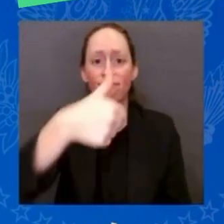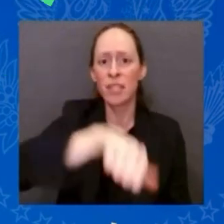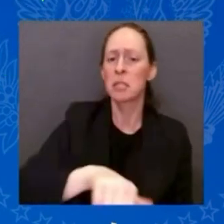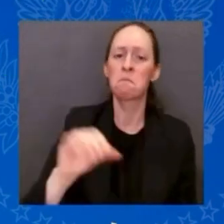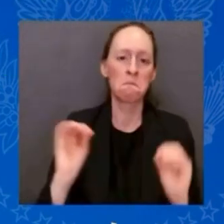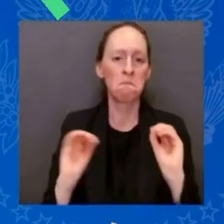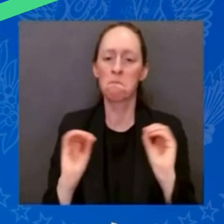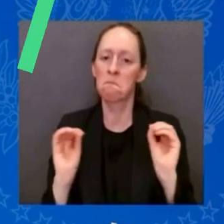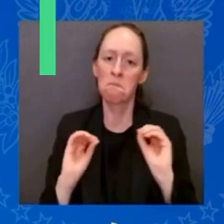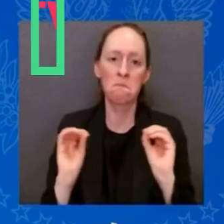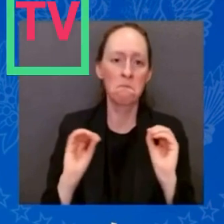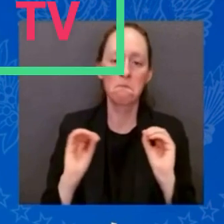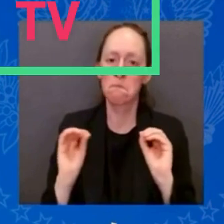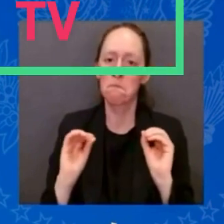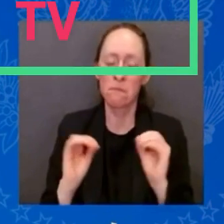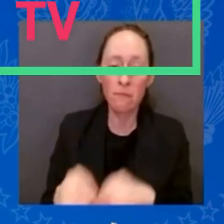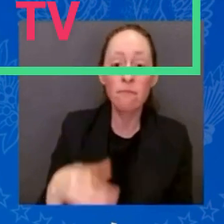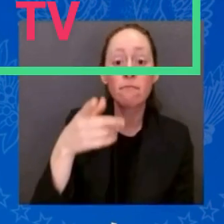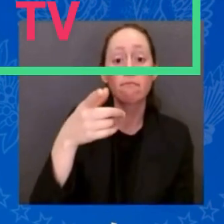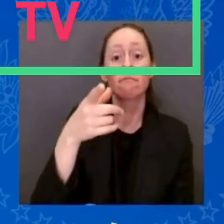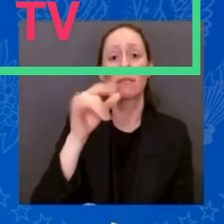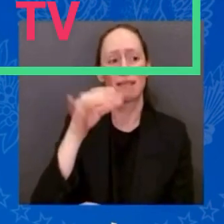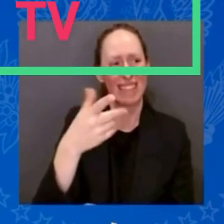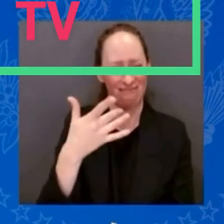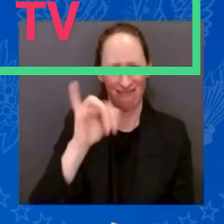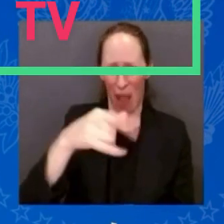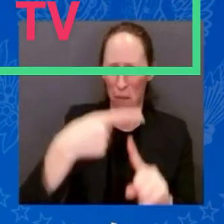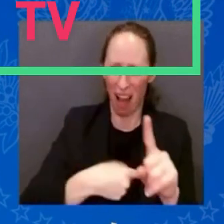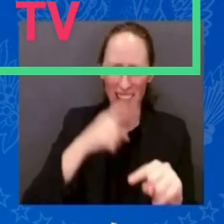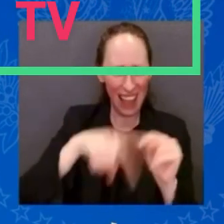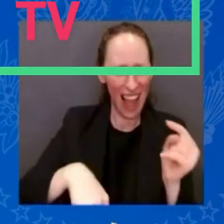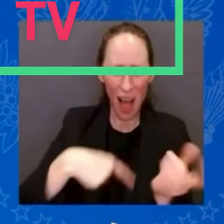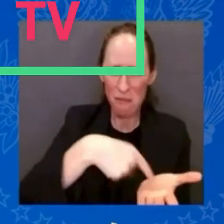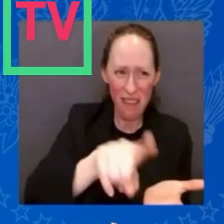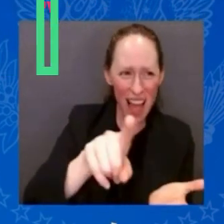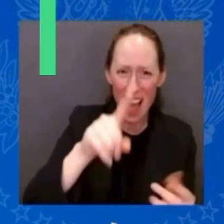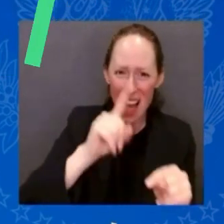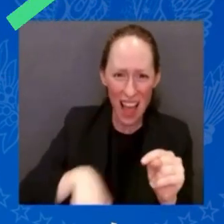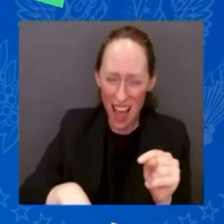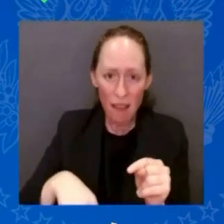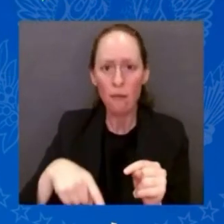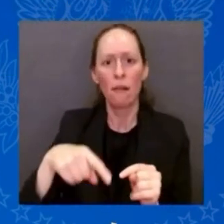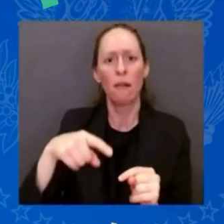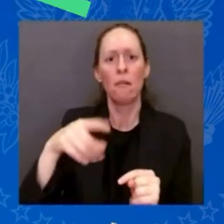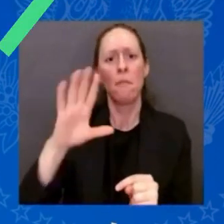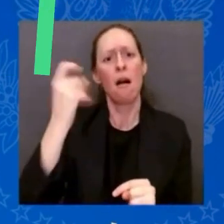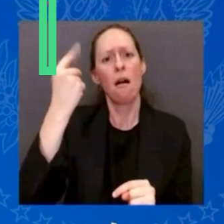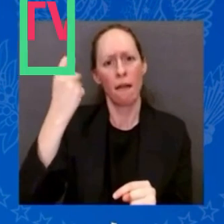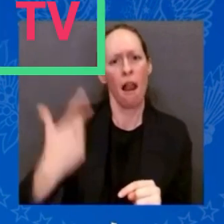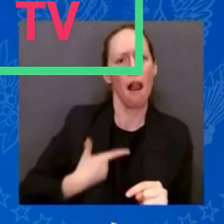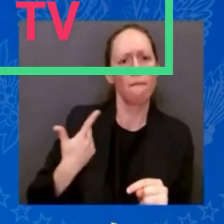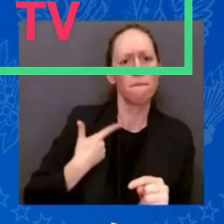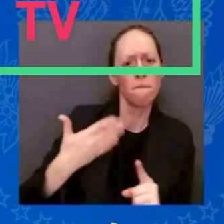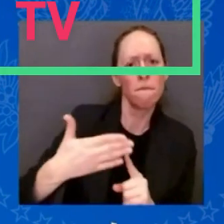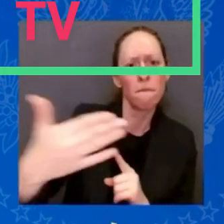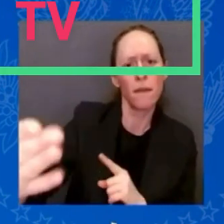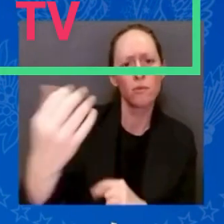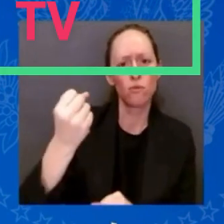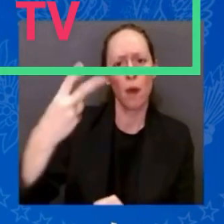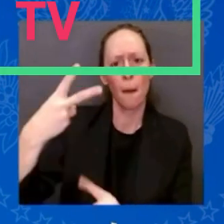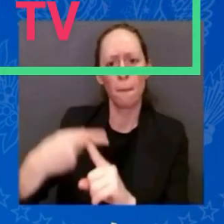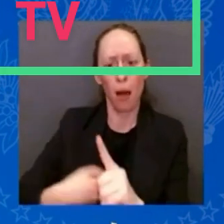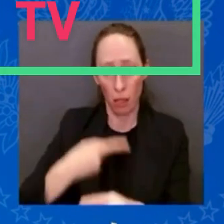payments to credit agencies for 12 months to give them a chance to get back up and running. Let me close with this. Our